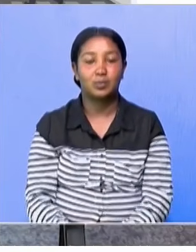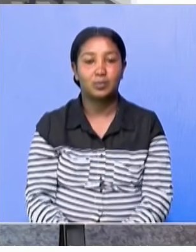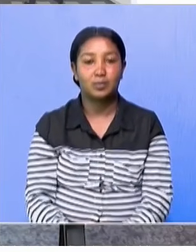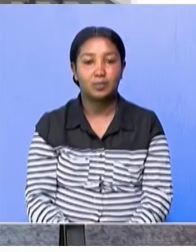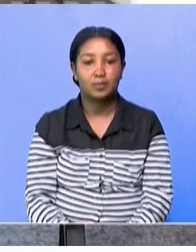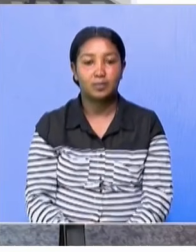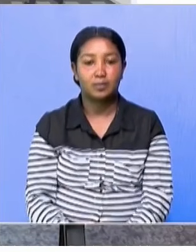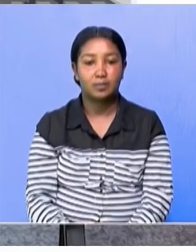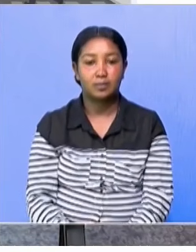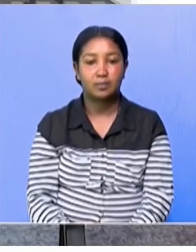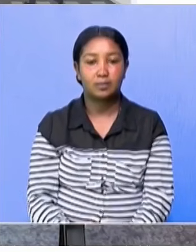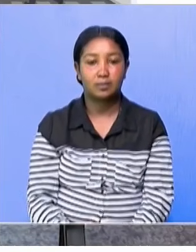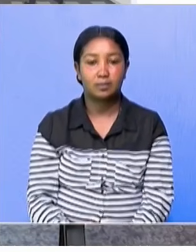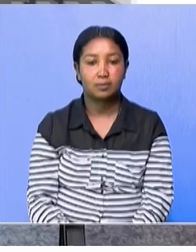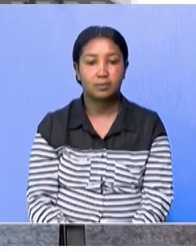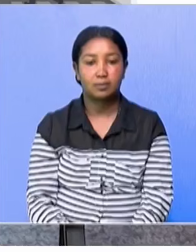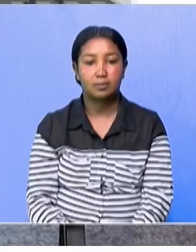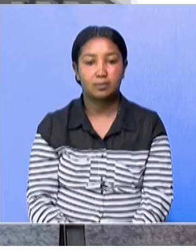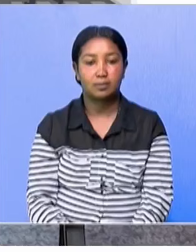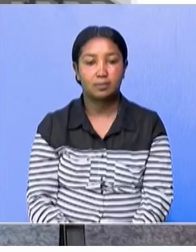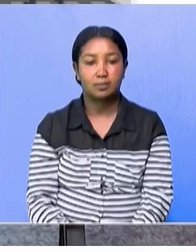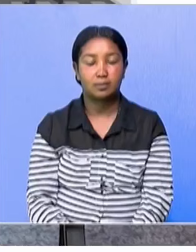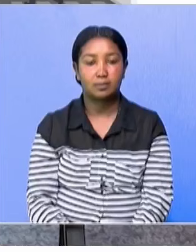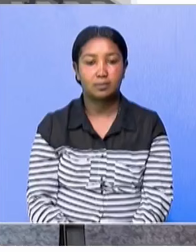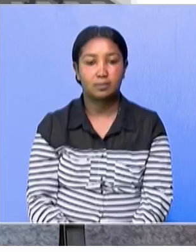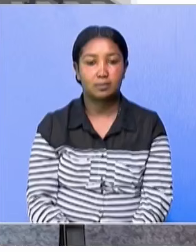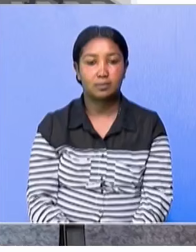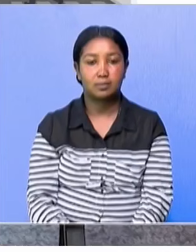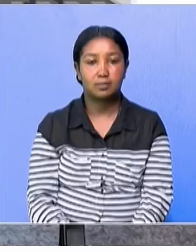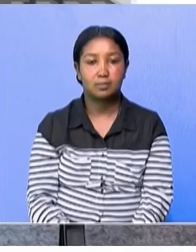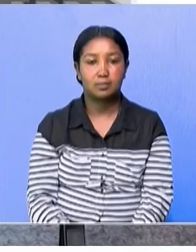When the light